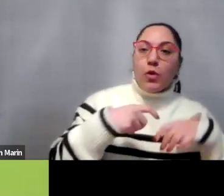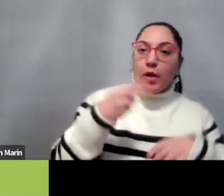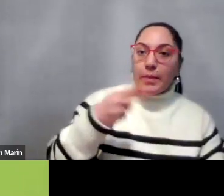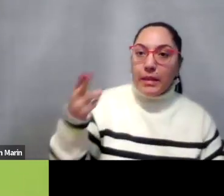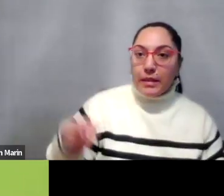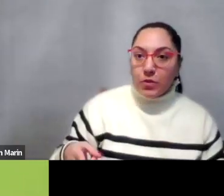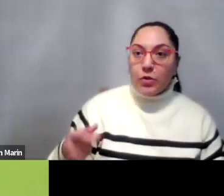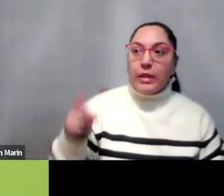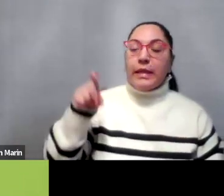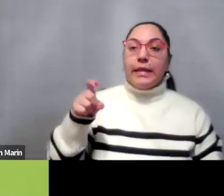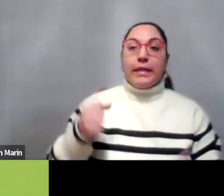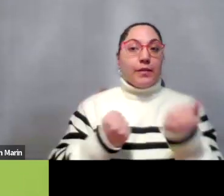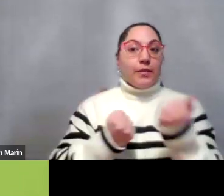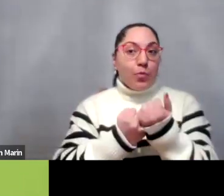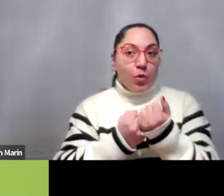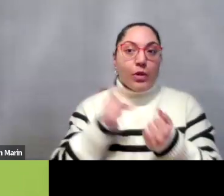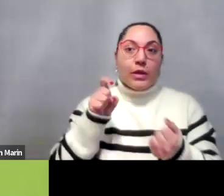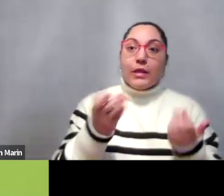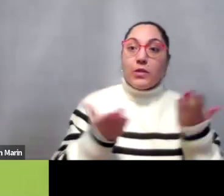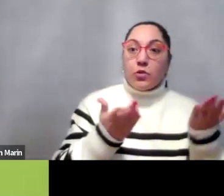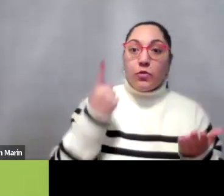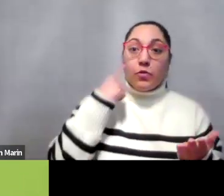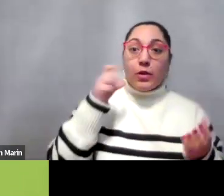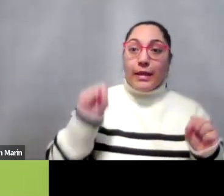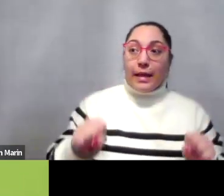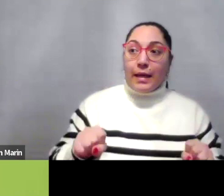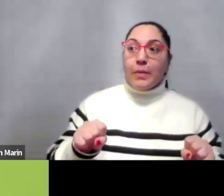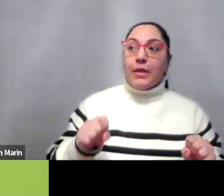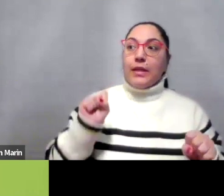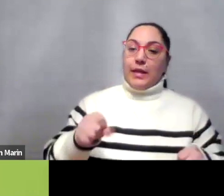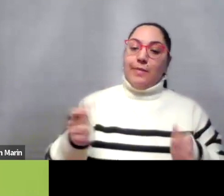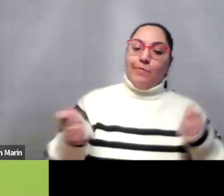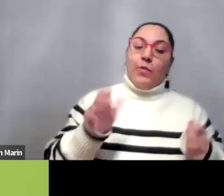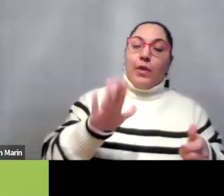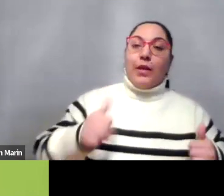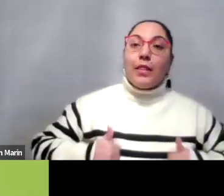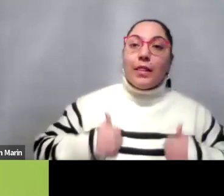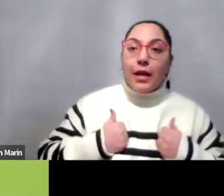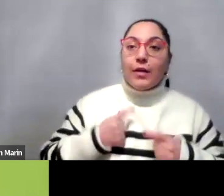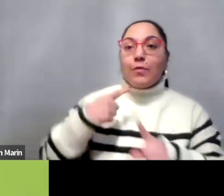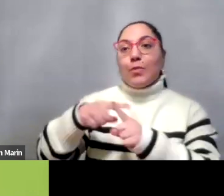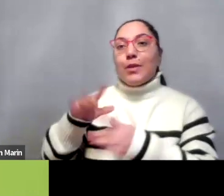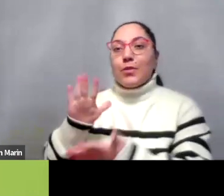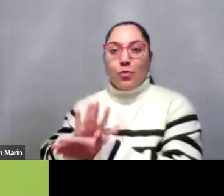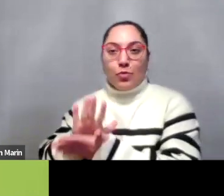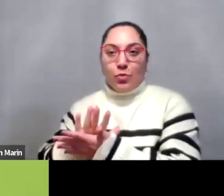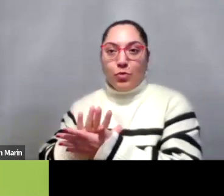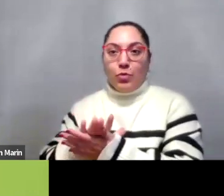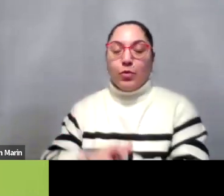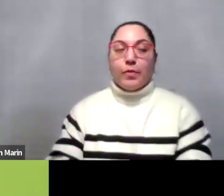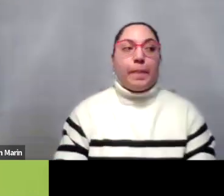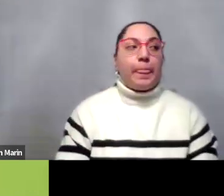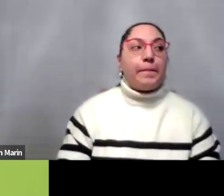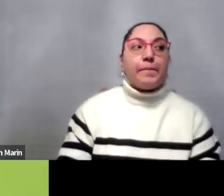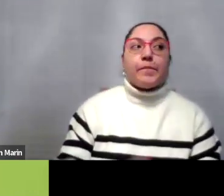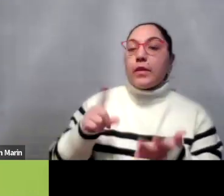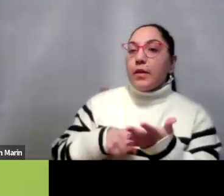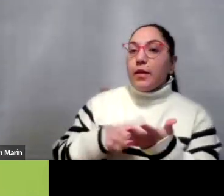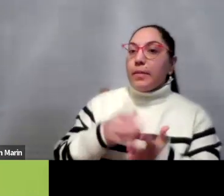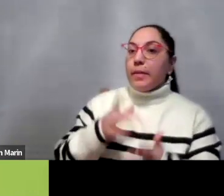and services to be able to manage their lives at home and school. And sometimes parents and